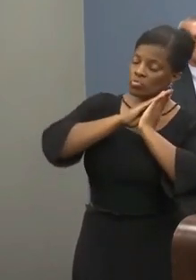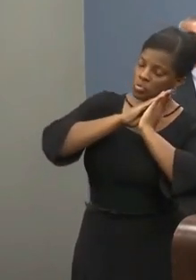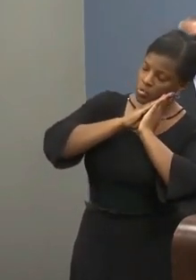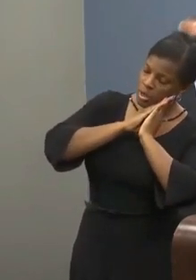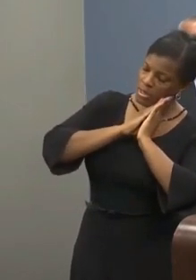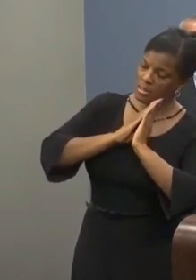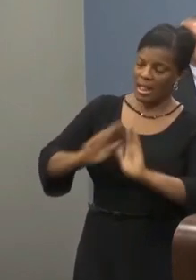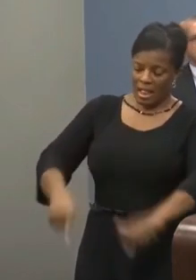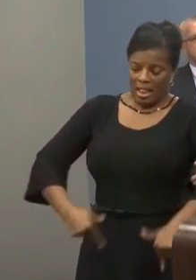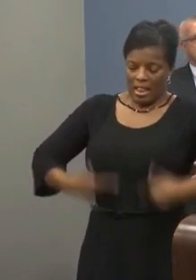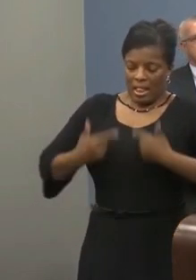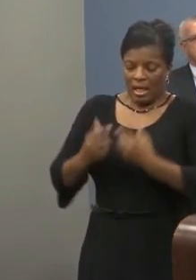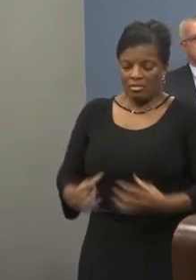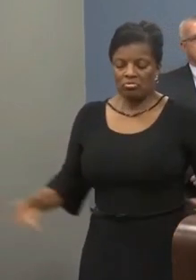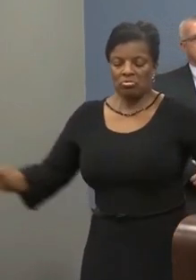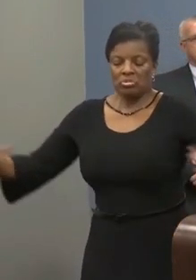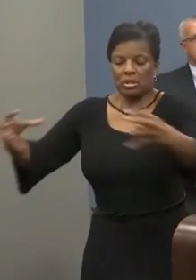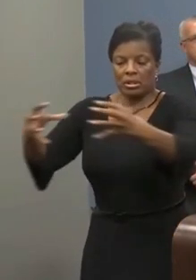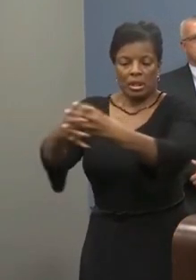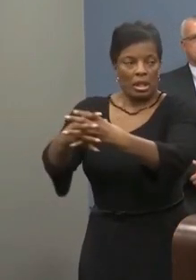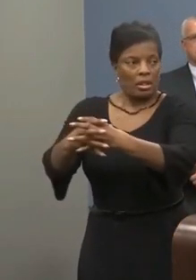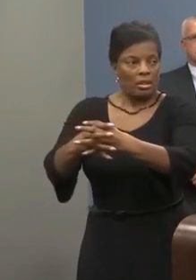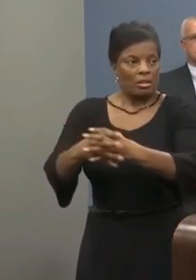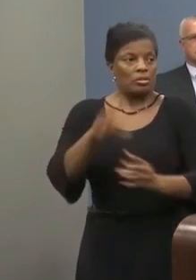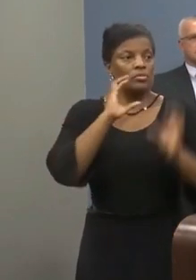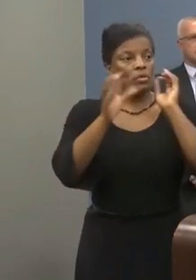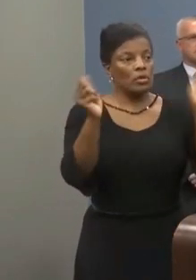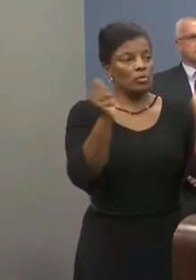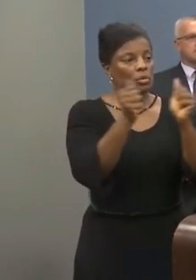hopefully try and put their lives back together.